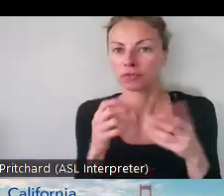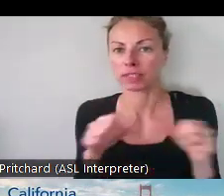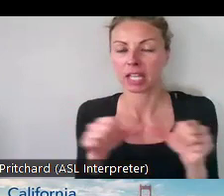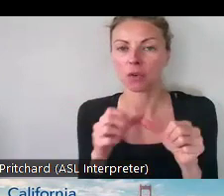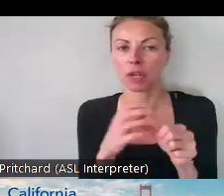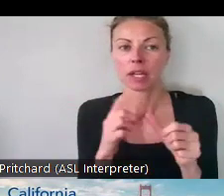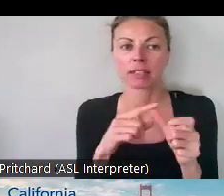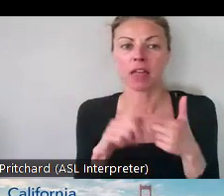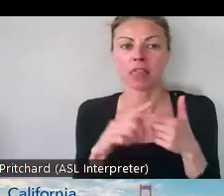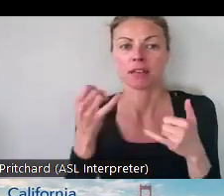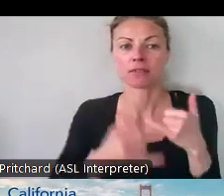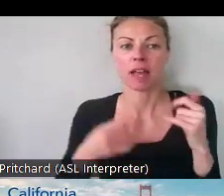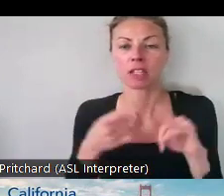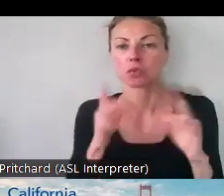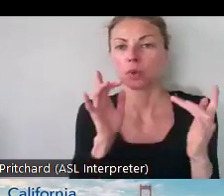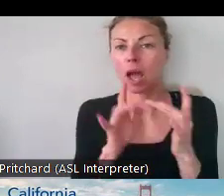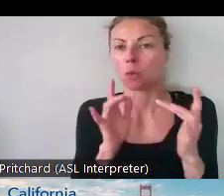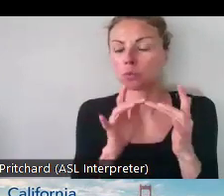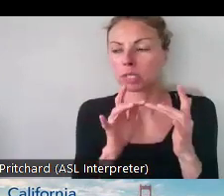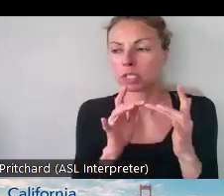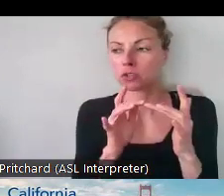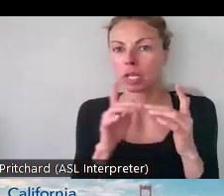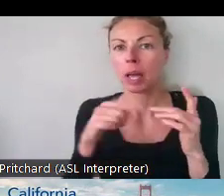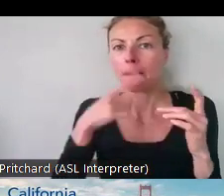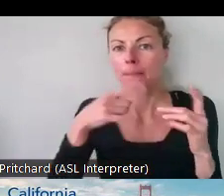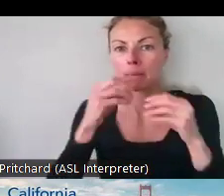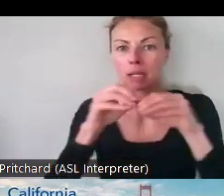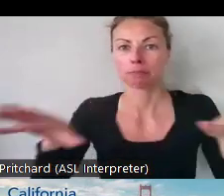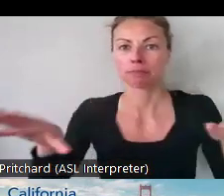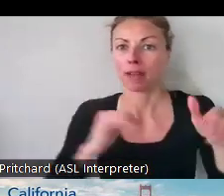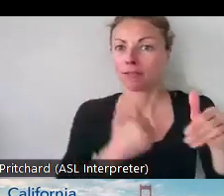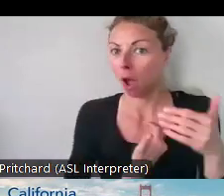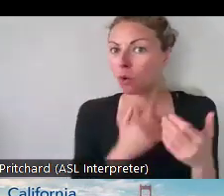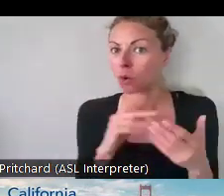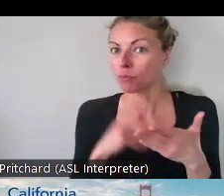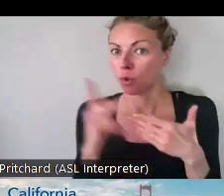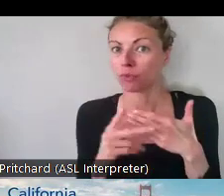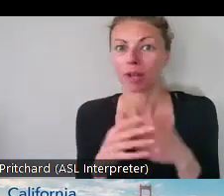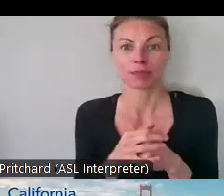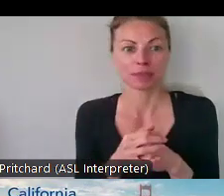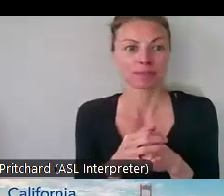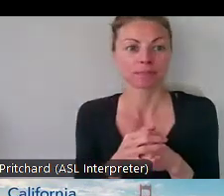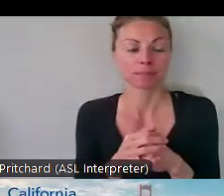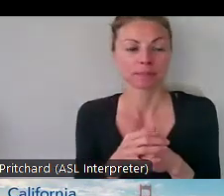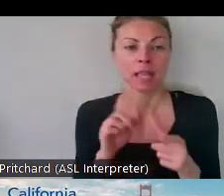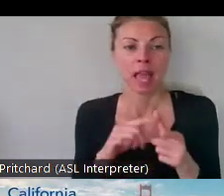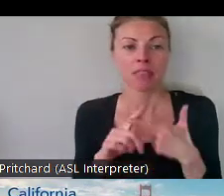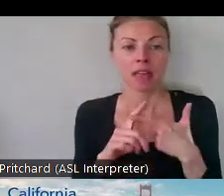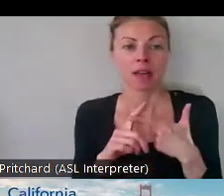finally to outreach and publicity of our programs. And then